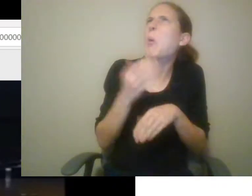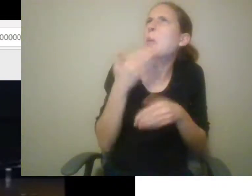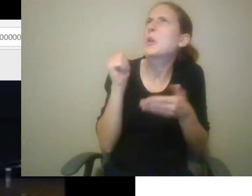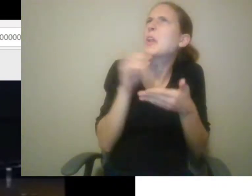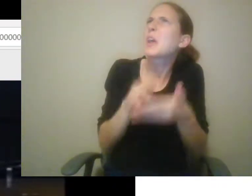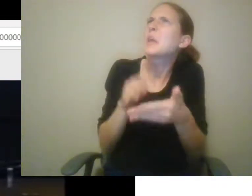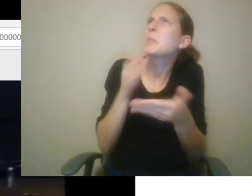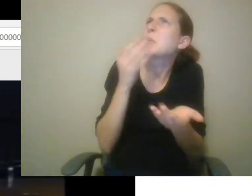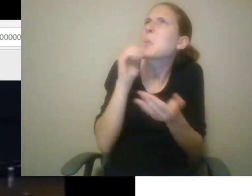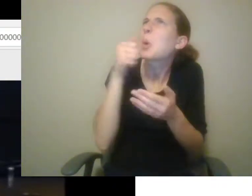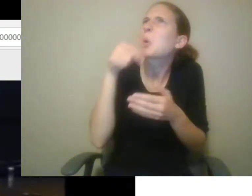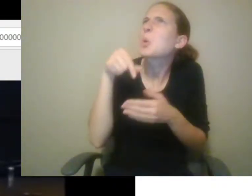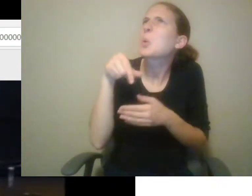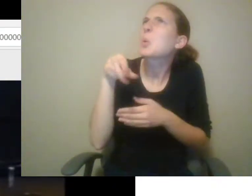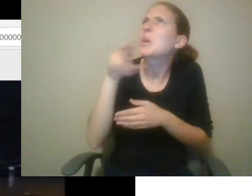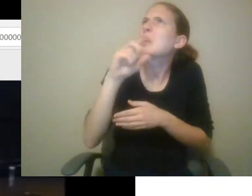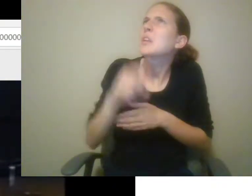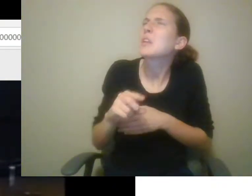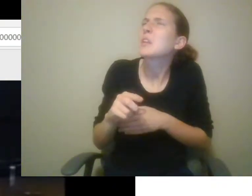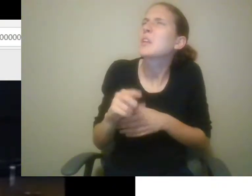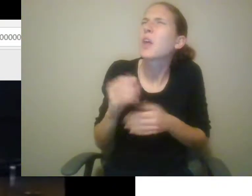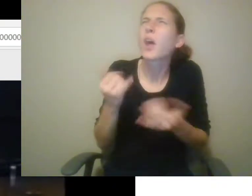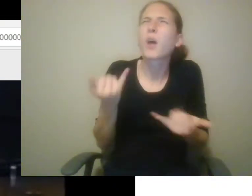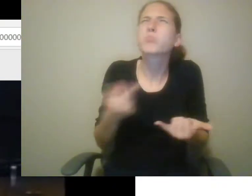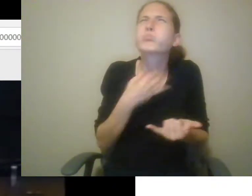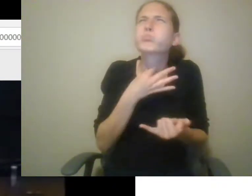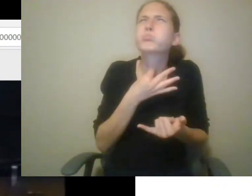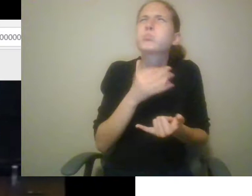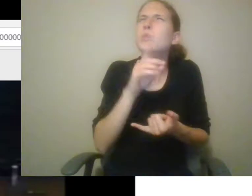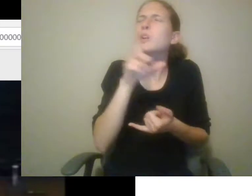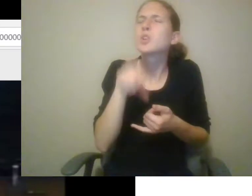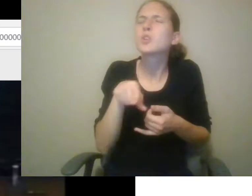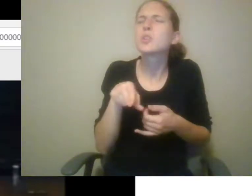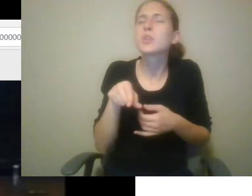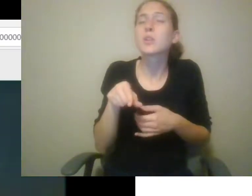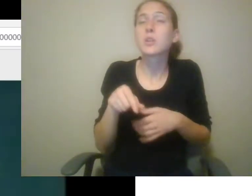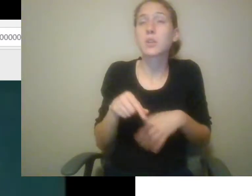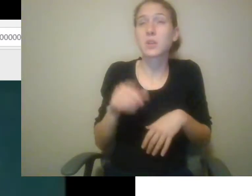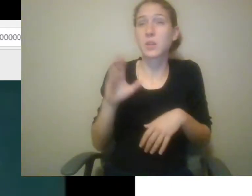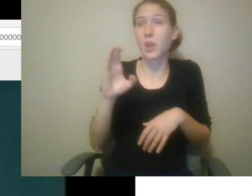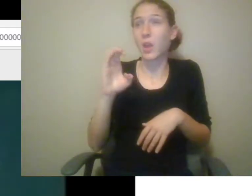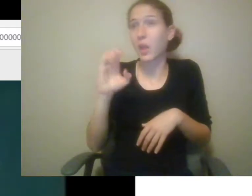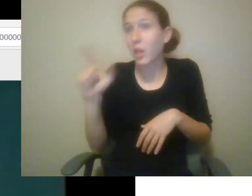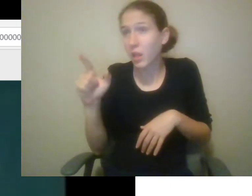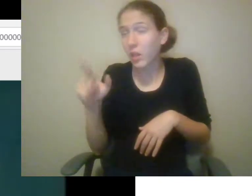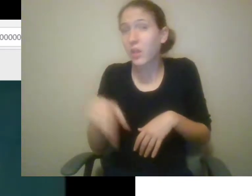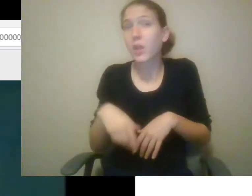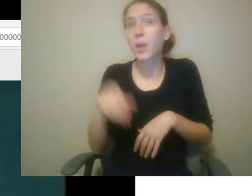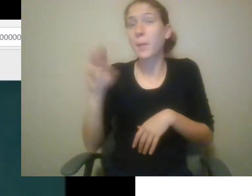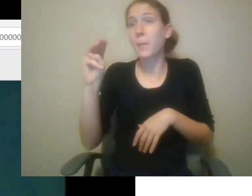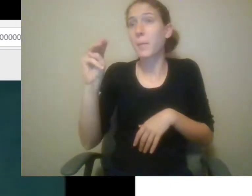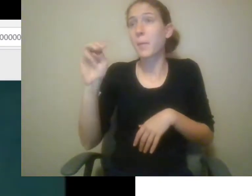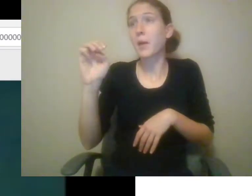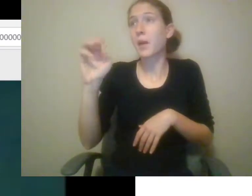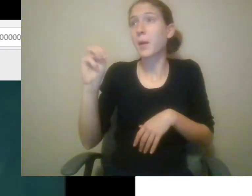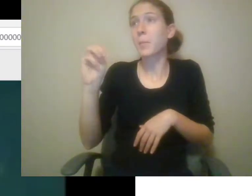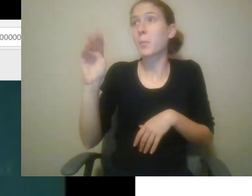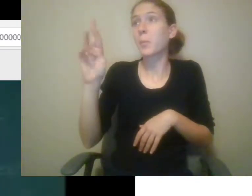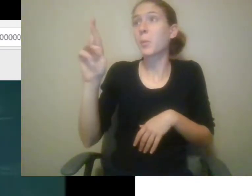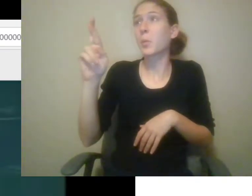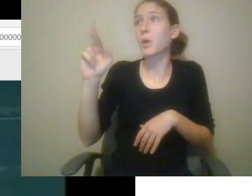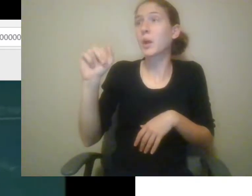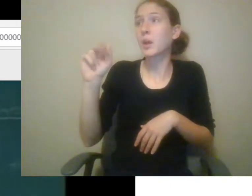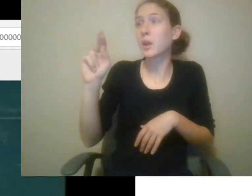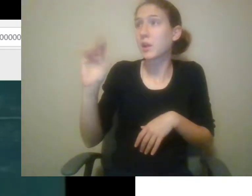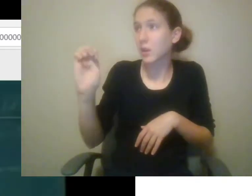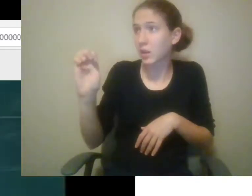cell membrane was different from cell membrane and cell wall. Okay. We'll talk about that in just a second, because actually that's